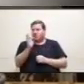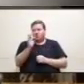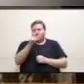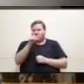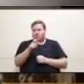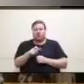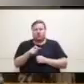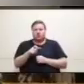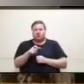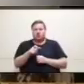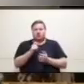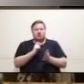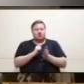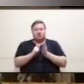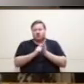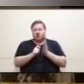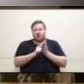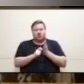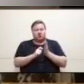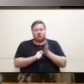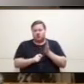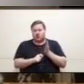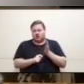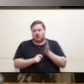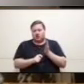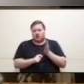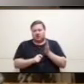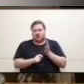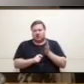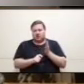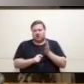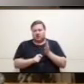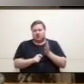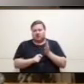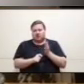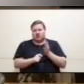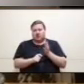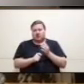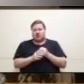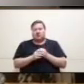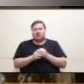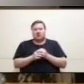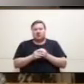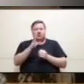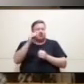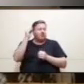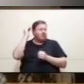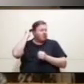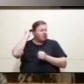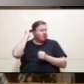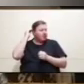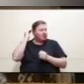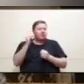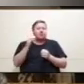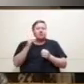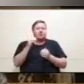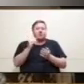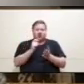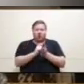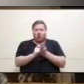to be given a contract and apply and get considered for a contract unless we knew the value of the